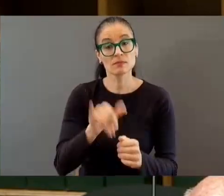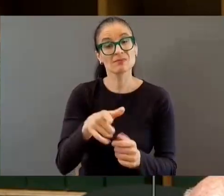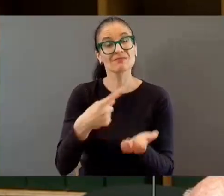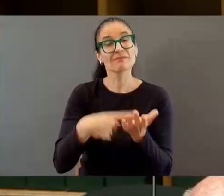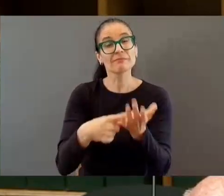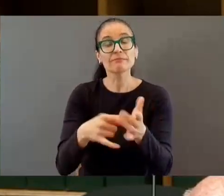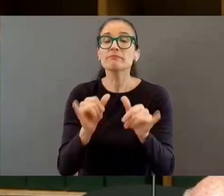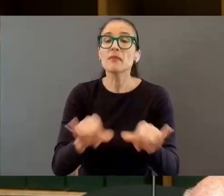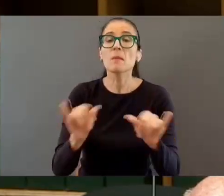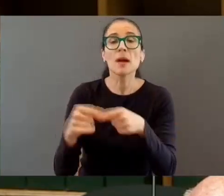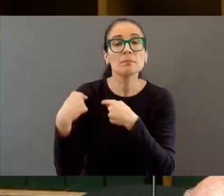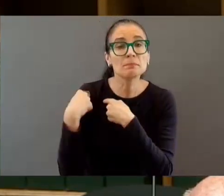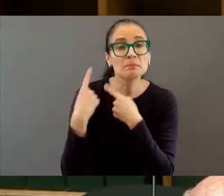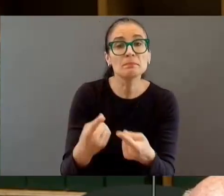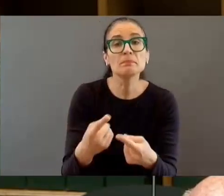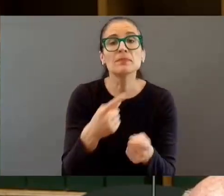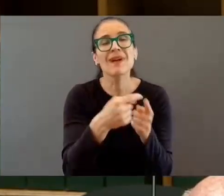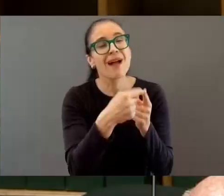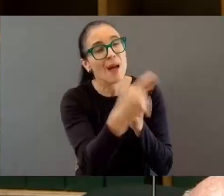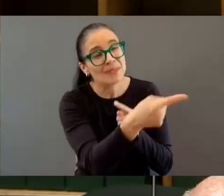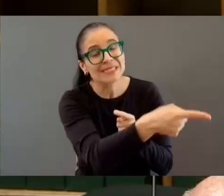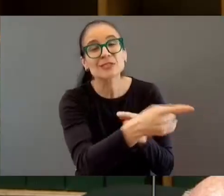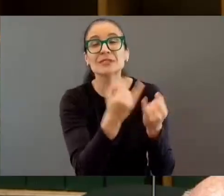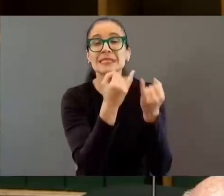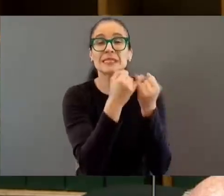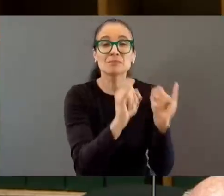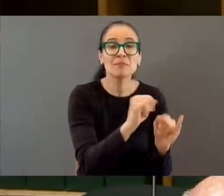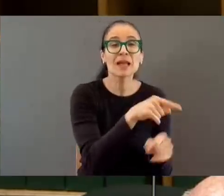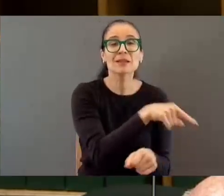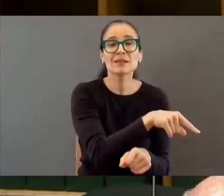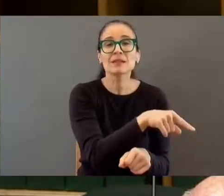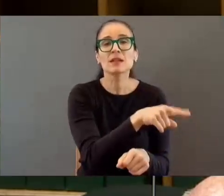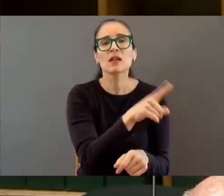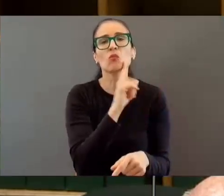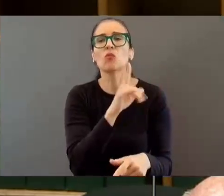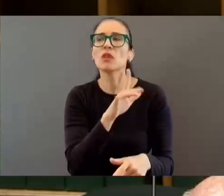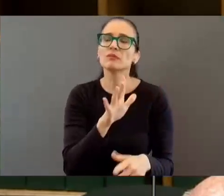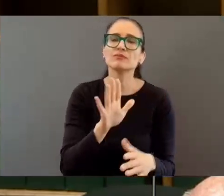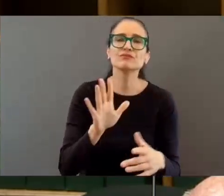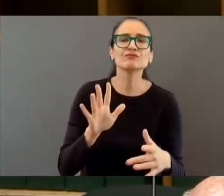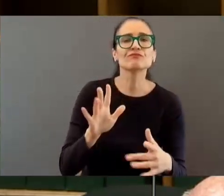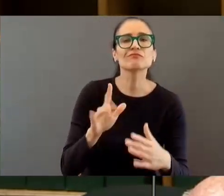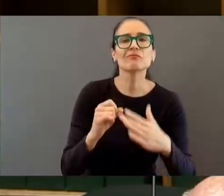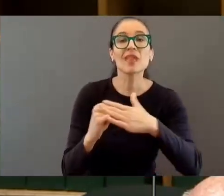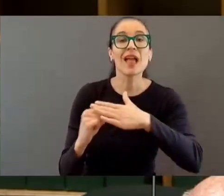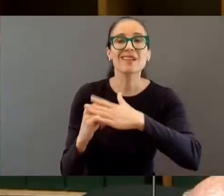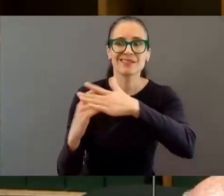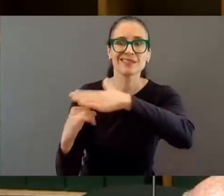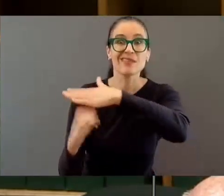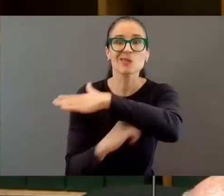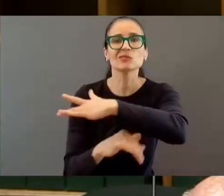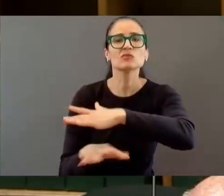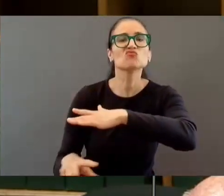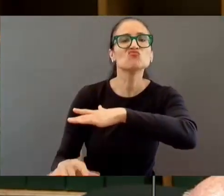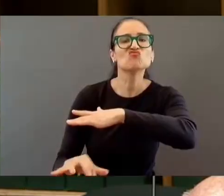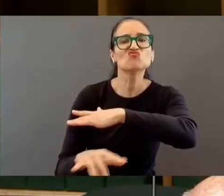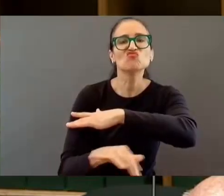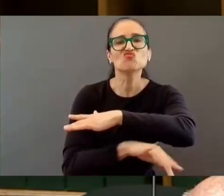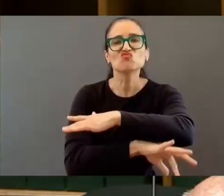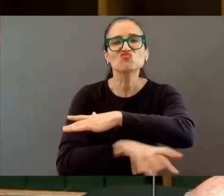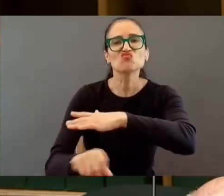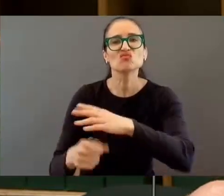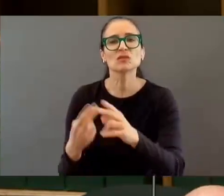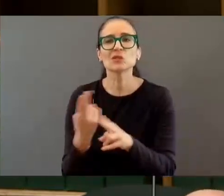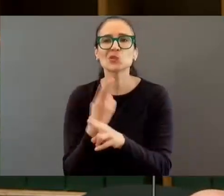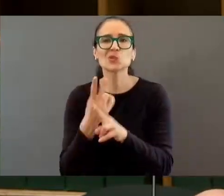related to undermining and speaking about undermining our democracy in a Trump-style attack. We have a strong